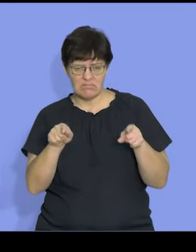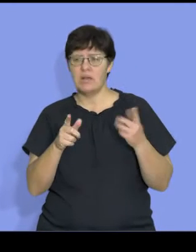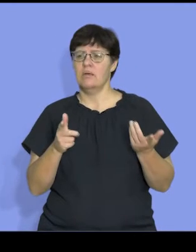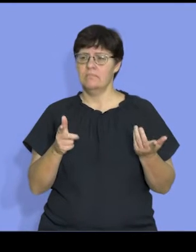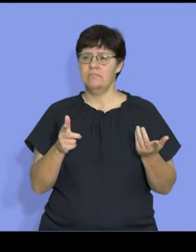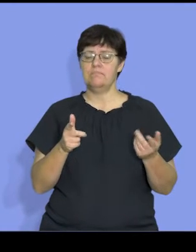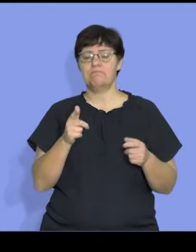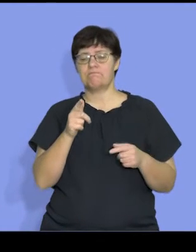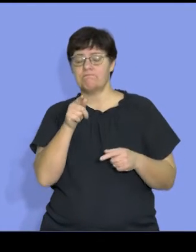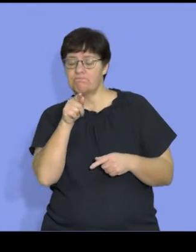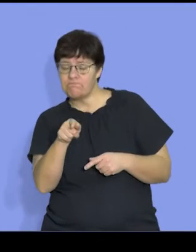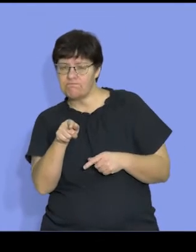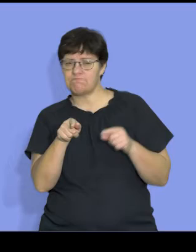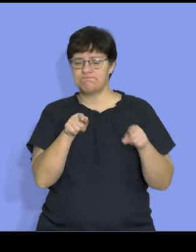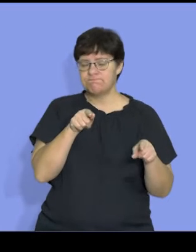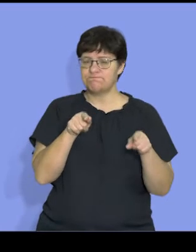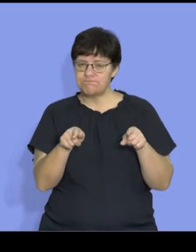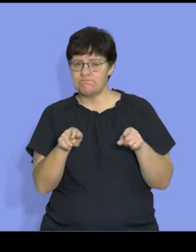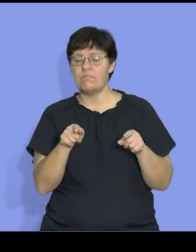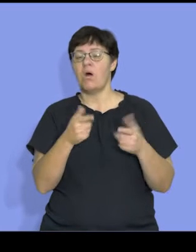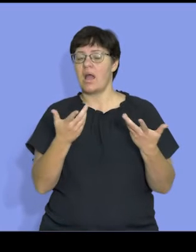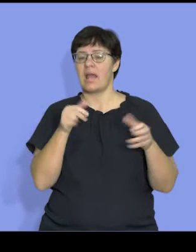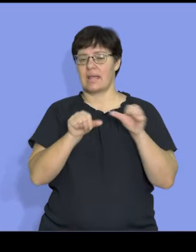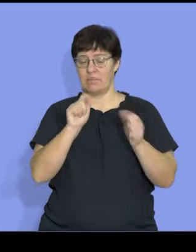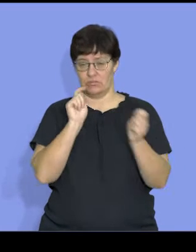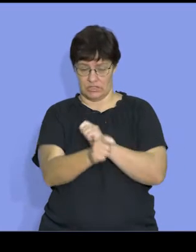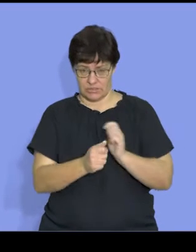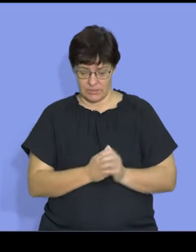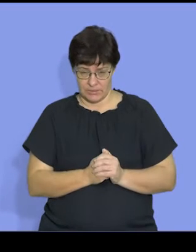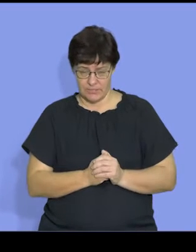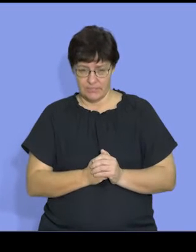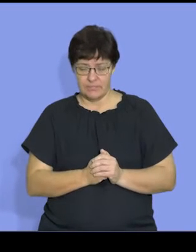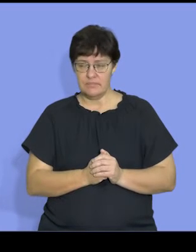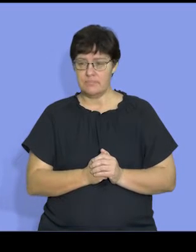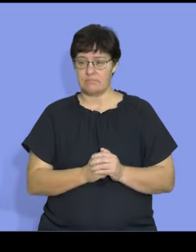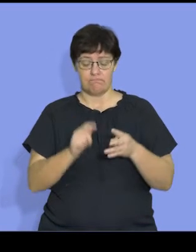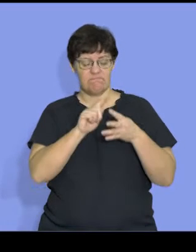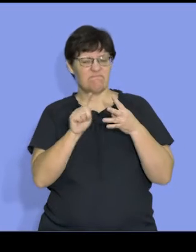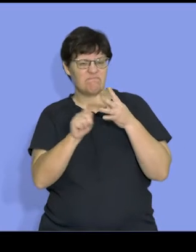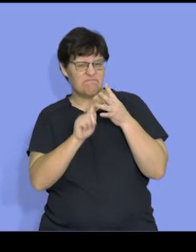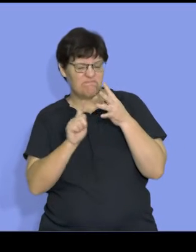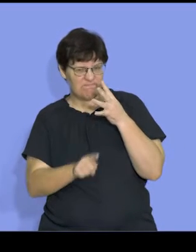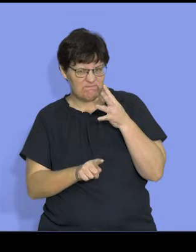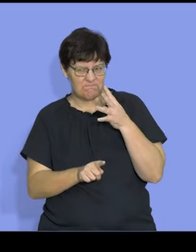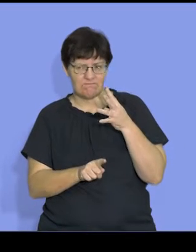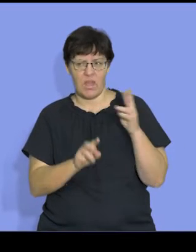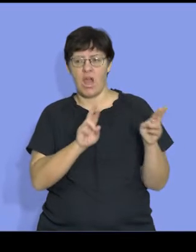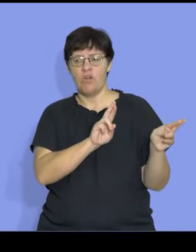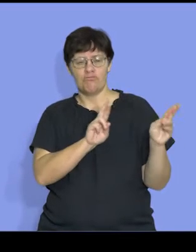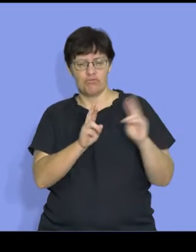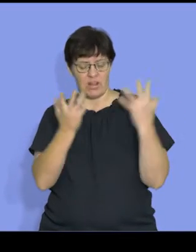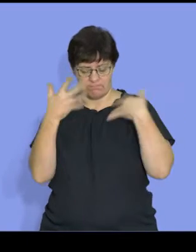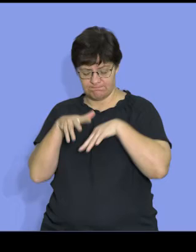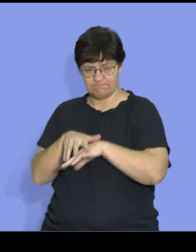of chemical change. So definitely we will look at the different types of reactions involved in as far